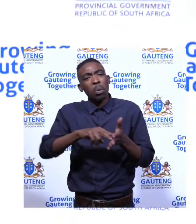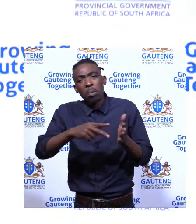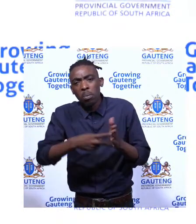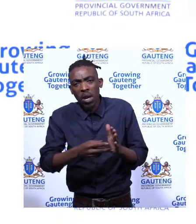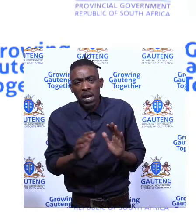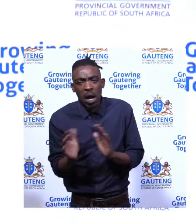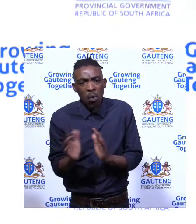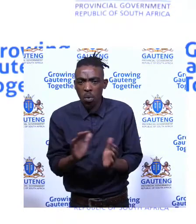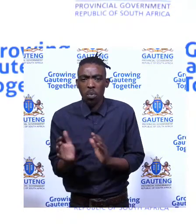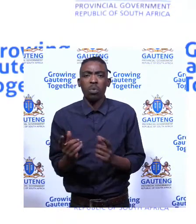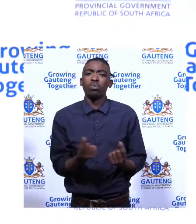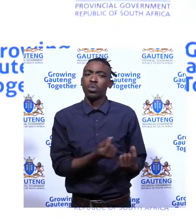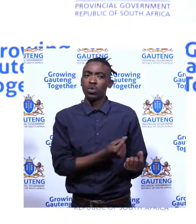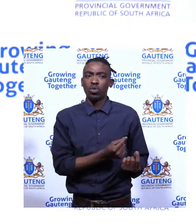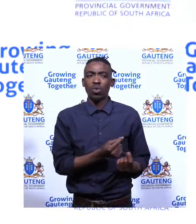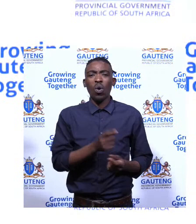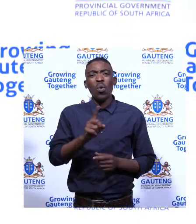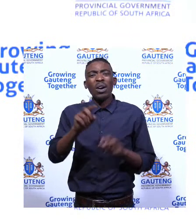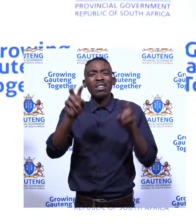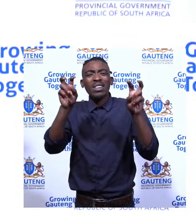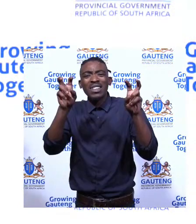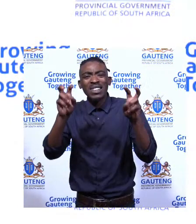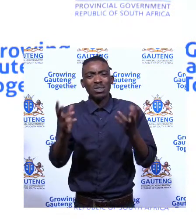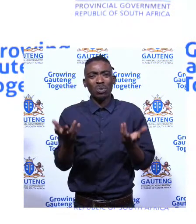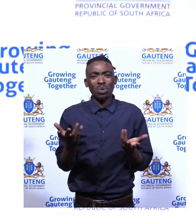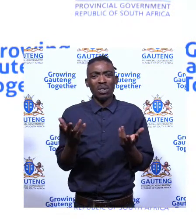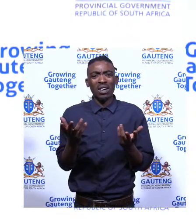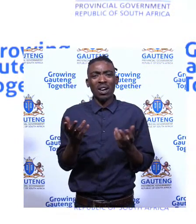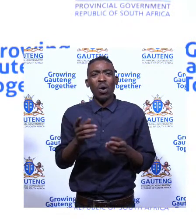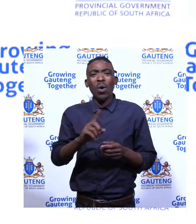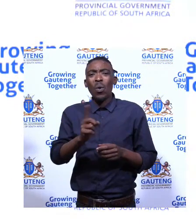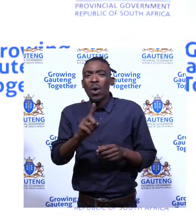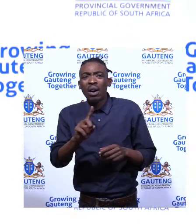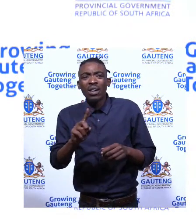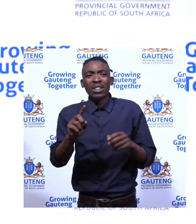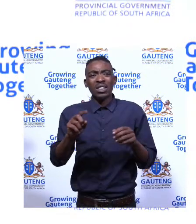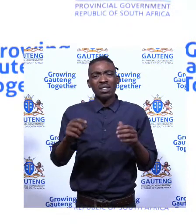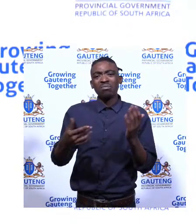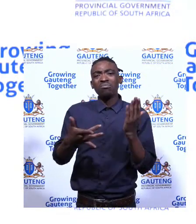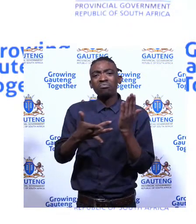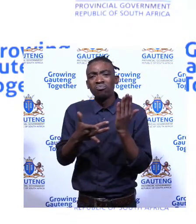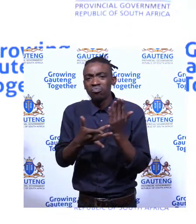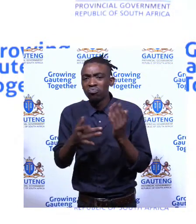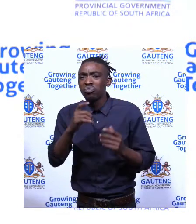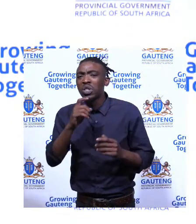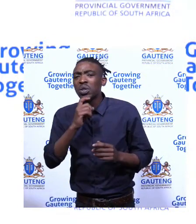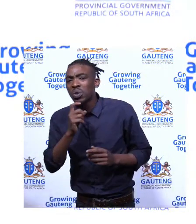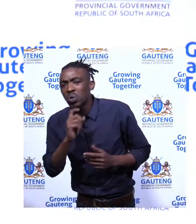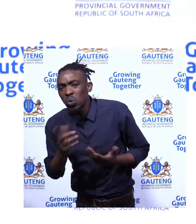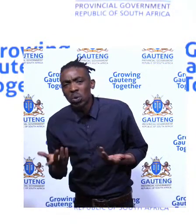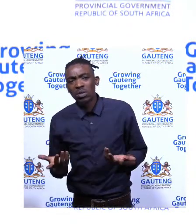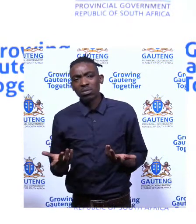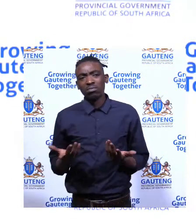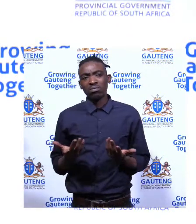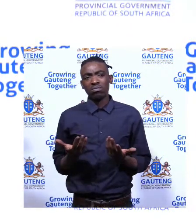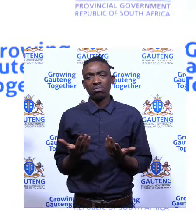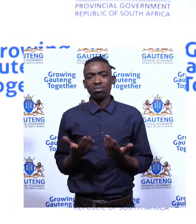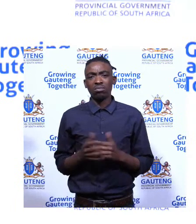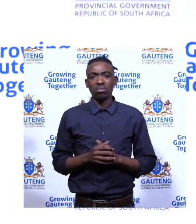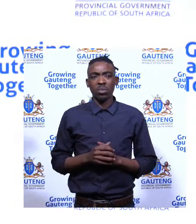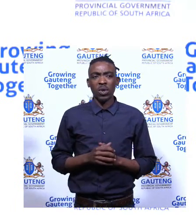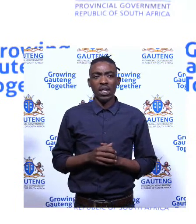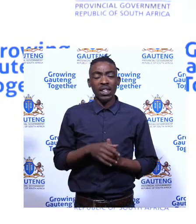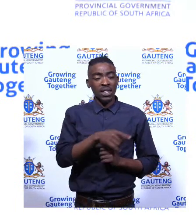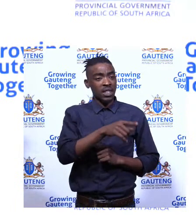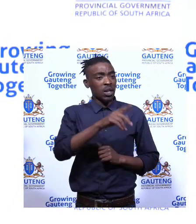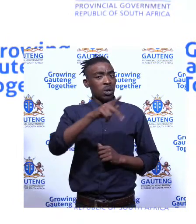Gauteng specifically. What are the issues? What's the science that we need to be using to inform our response? And then the third presentation from Prof. Mlaudzi,